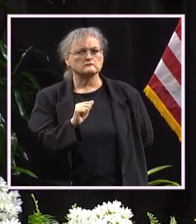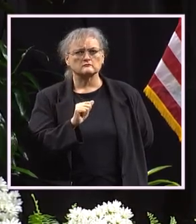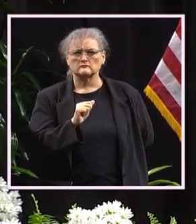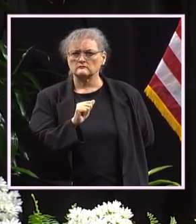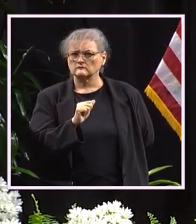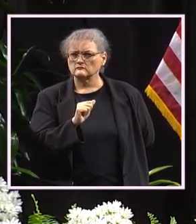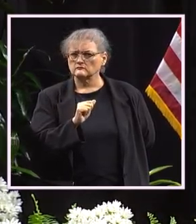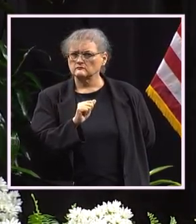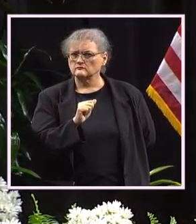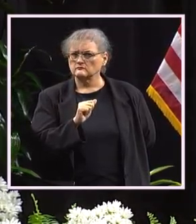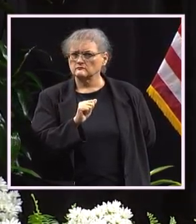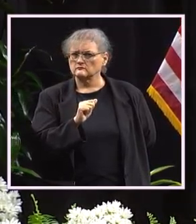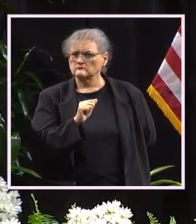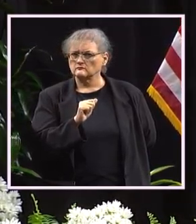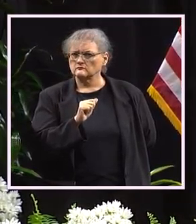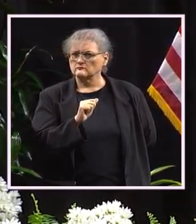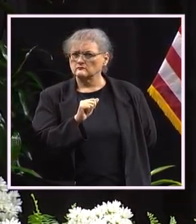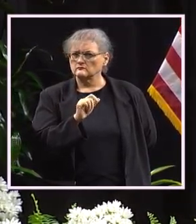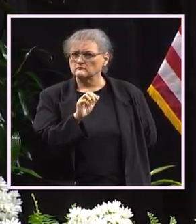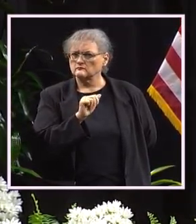Santiago Alonso Garza.